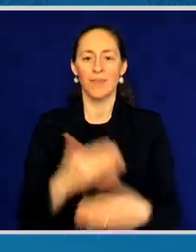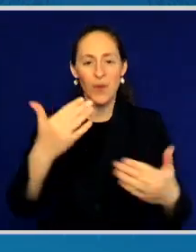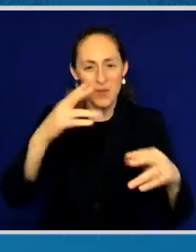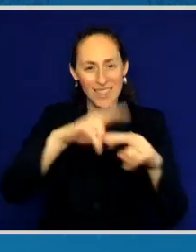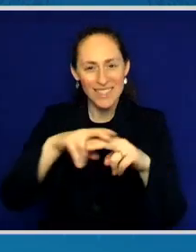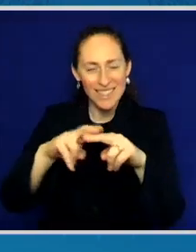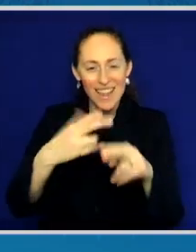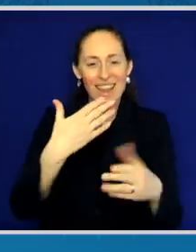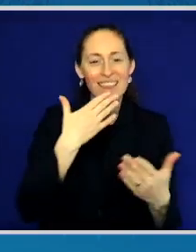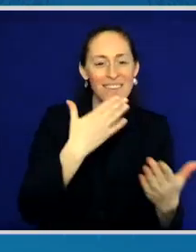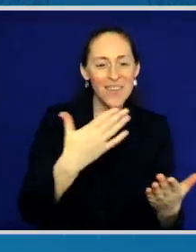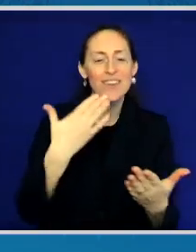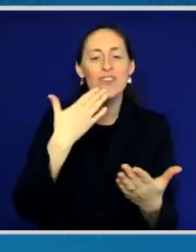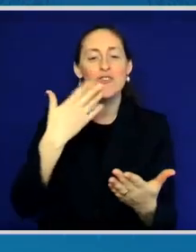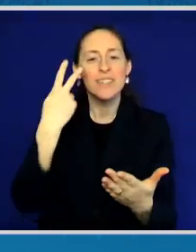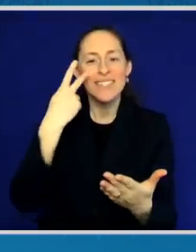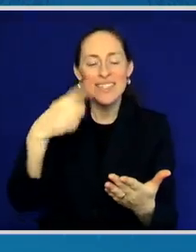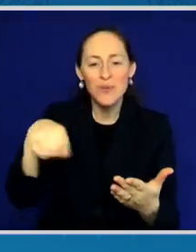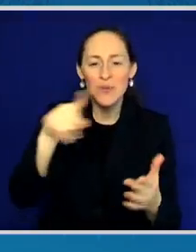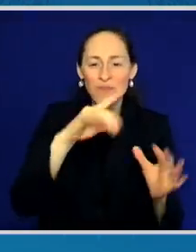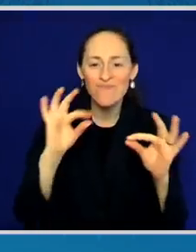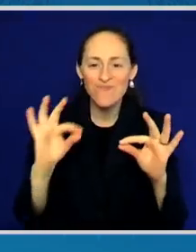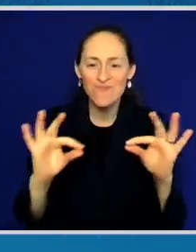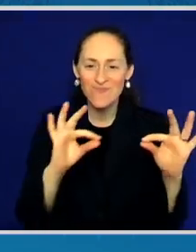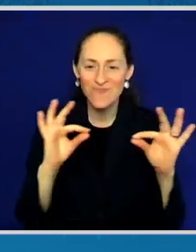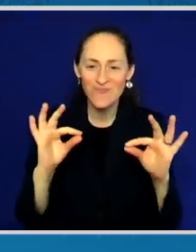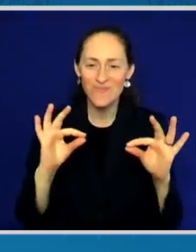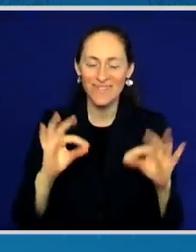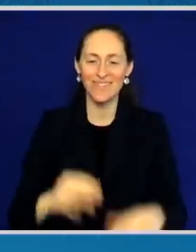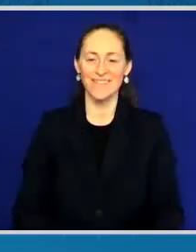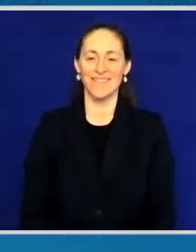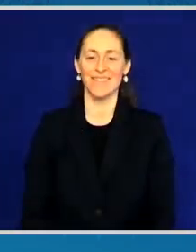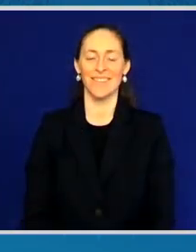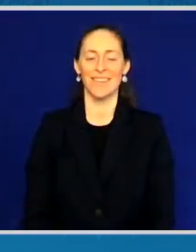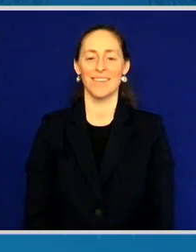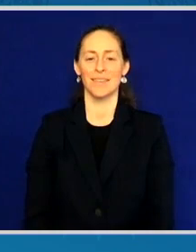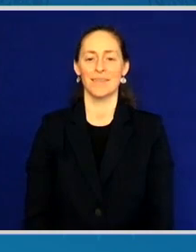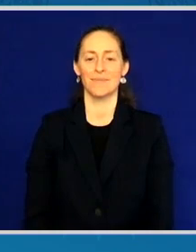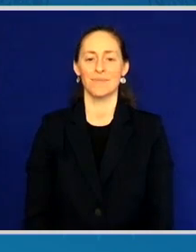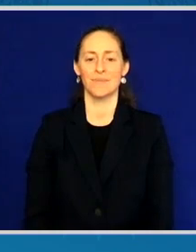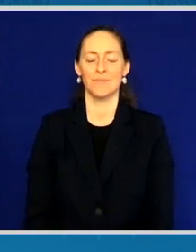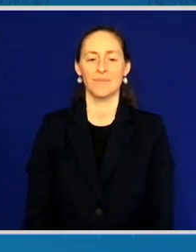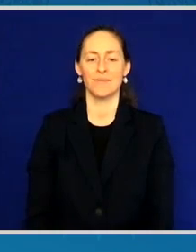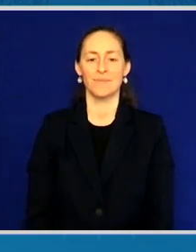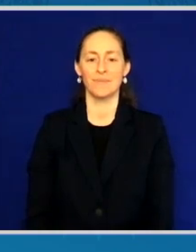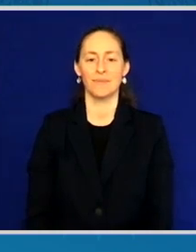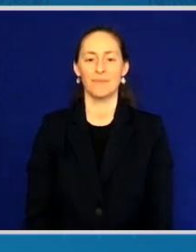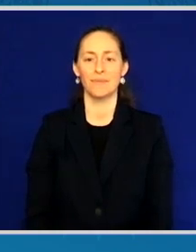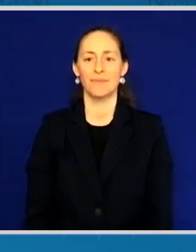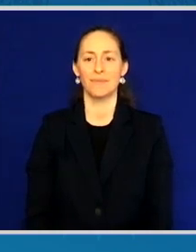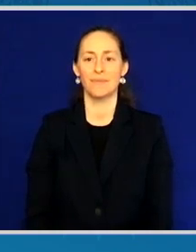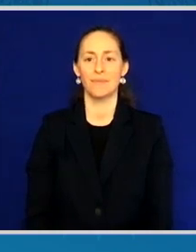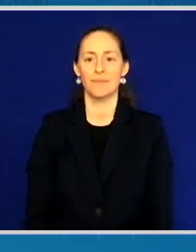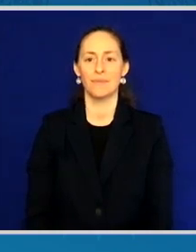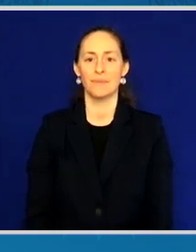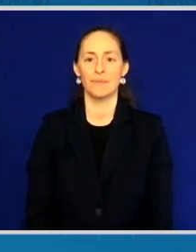see you all. Thank you. I guess normally we work the room a little more, but sorry about that. Eddie, nice to